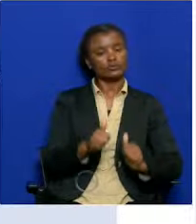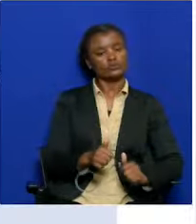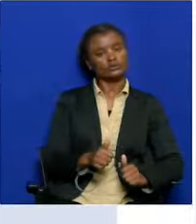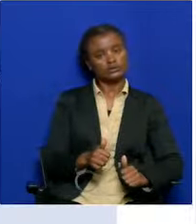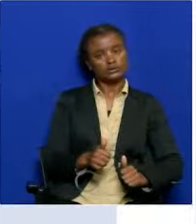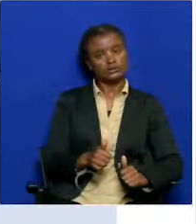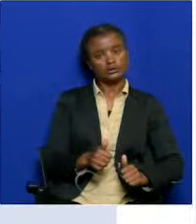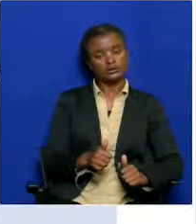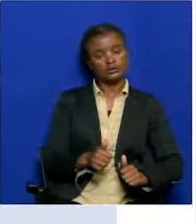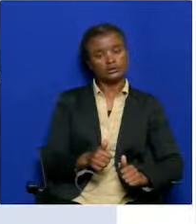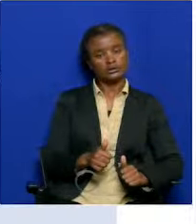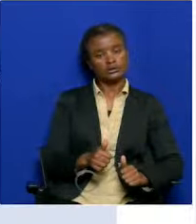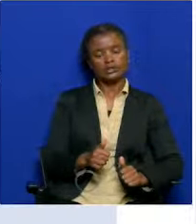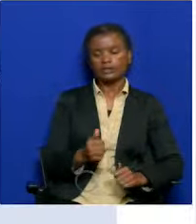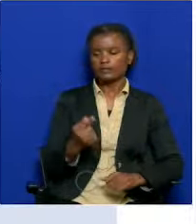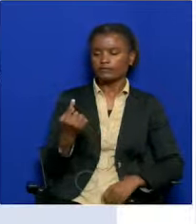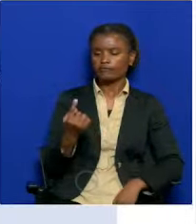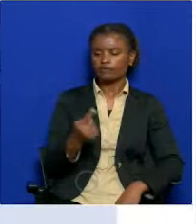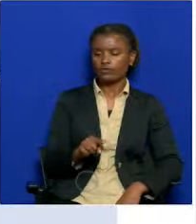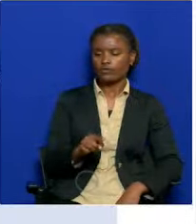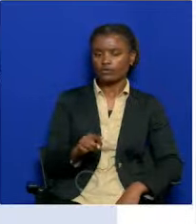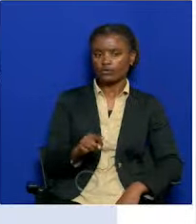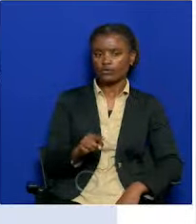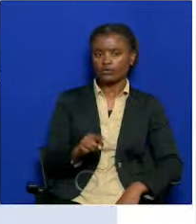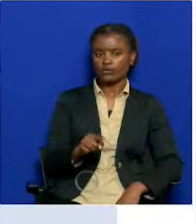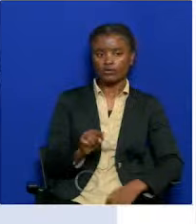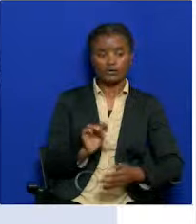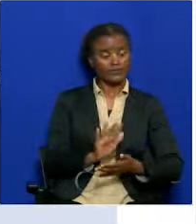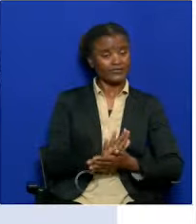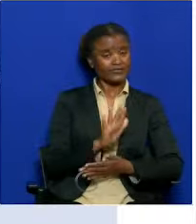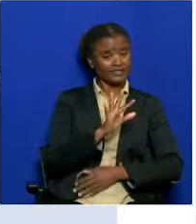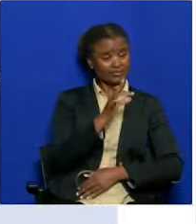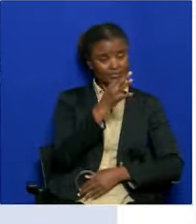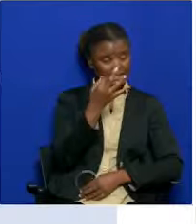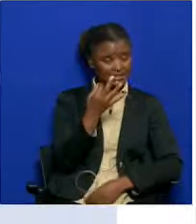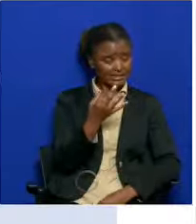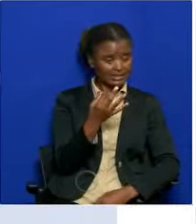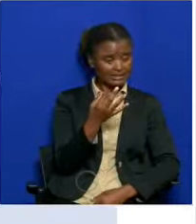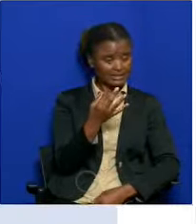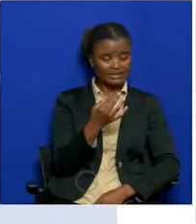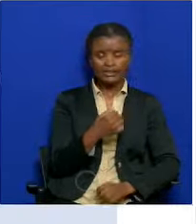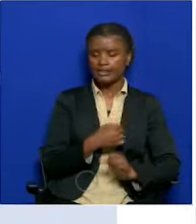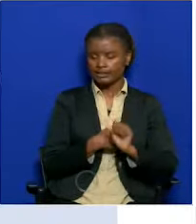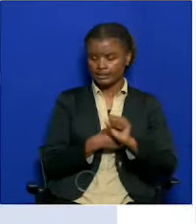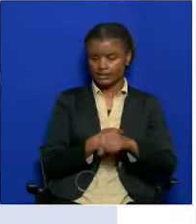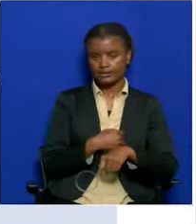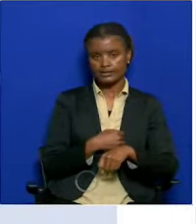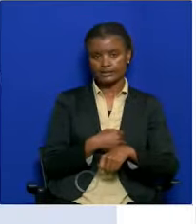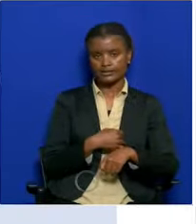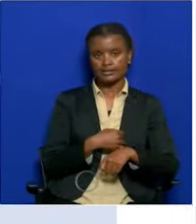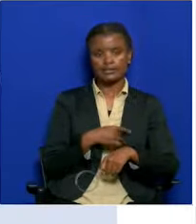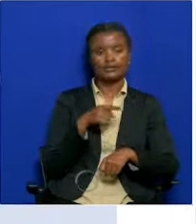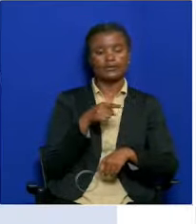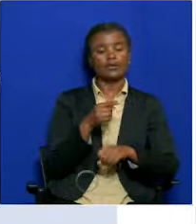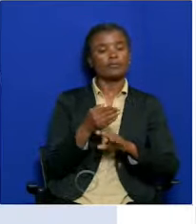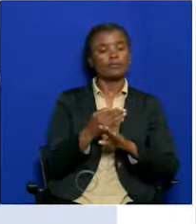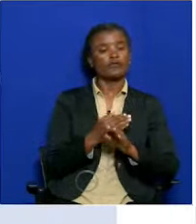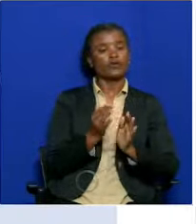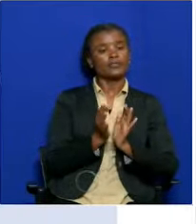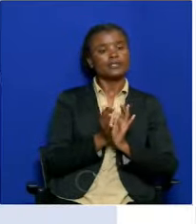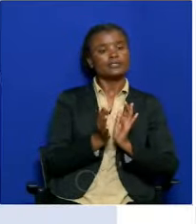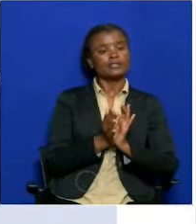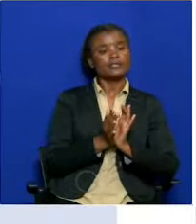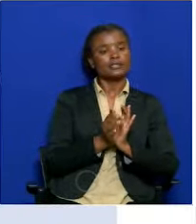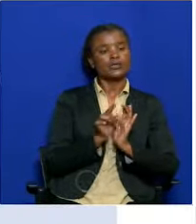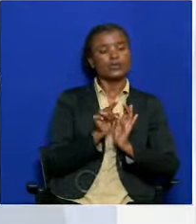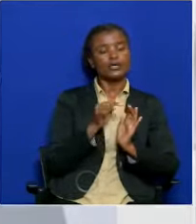For 15 minutes. Yes, he was in a meeting and then made me to hold.